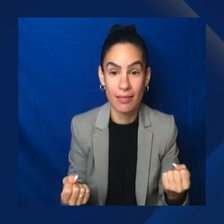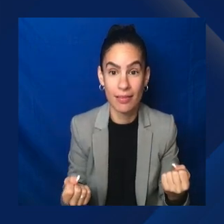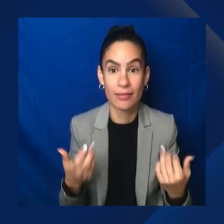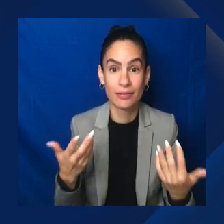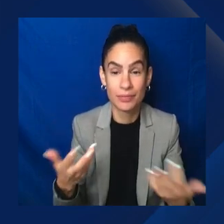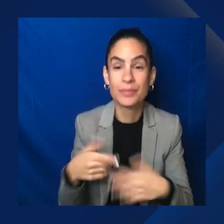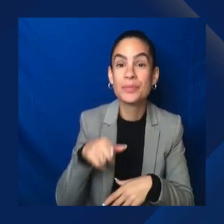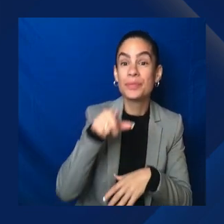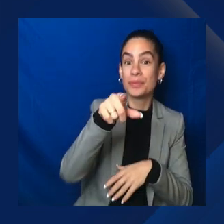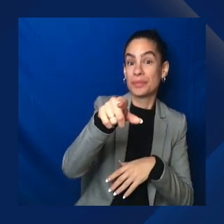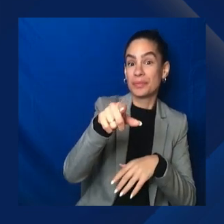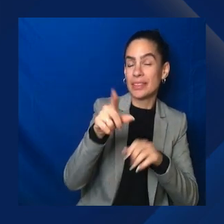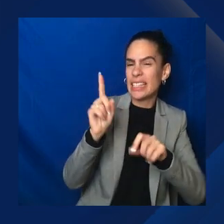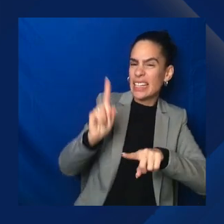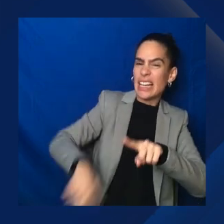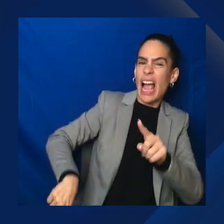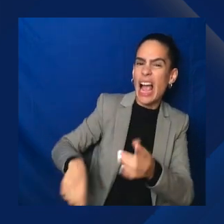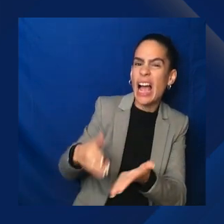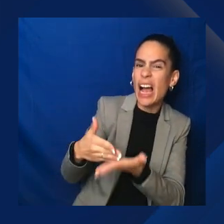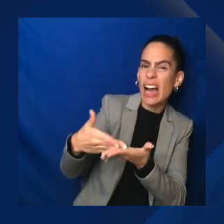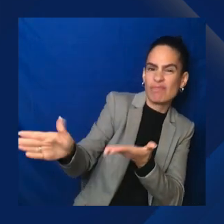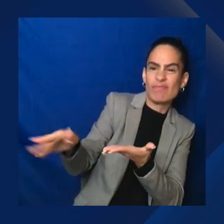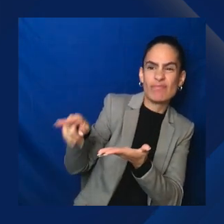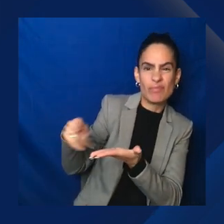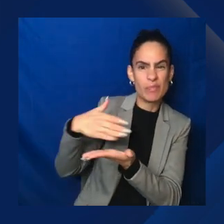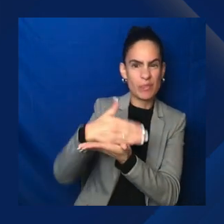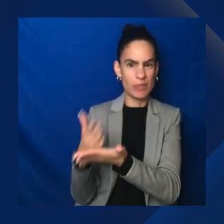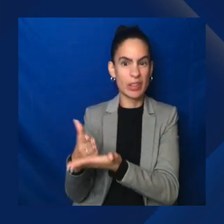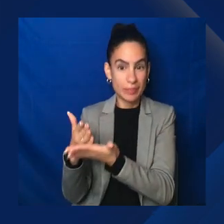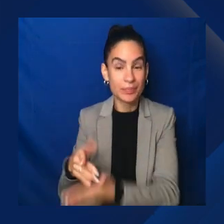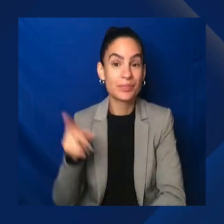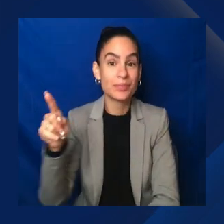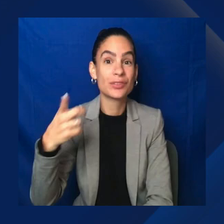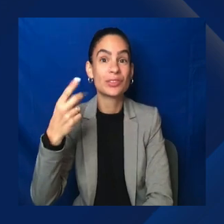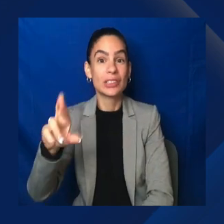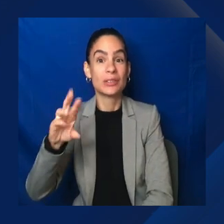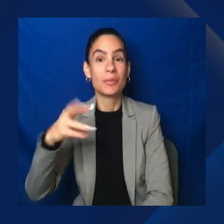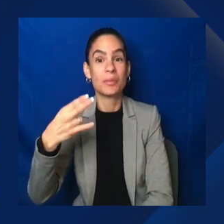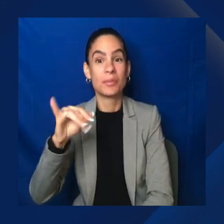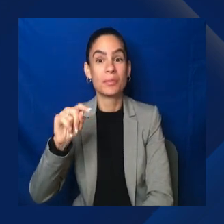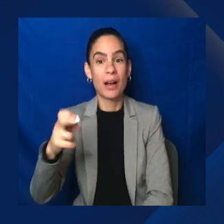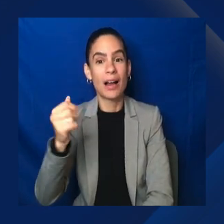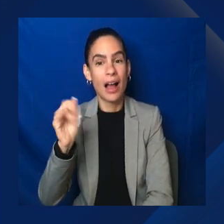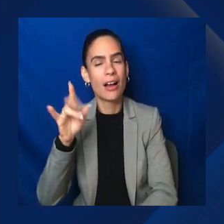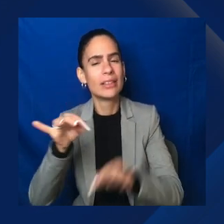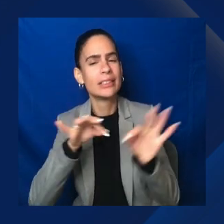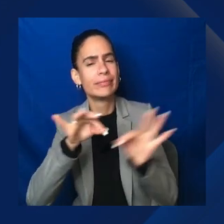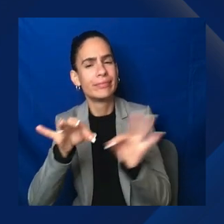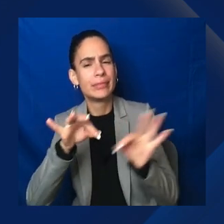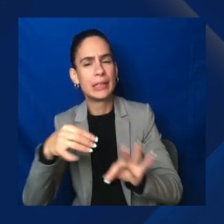so when Dr. Whitehair talks about the way we learn differently, the way